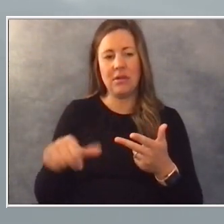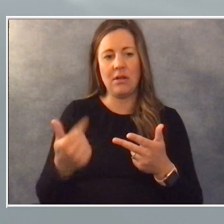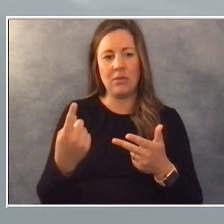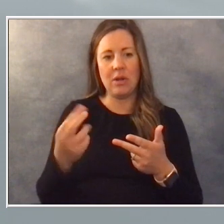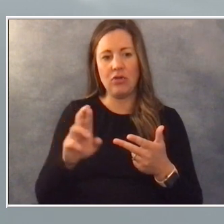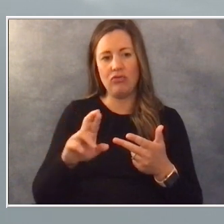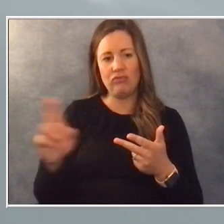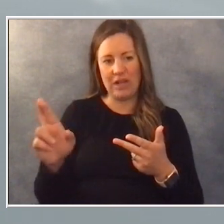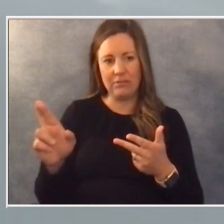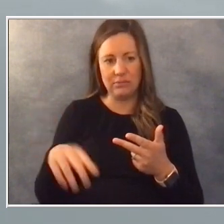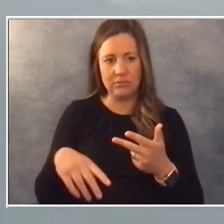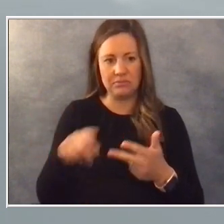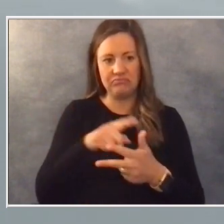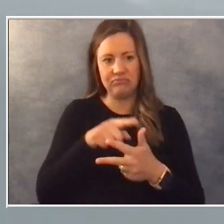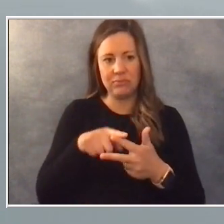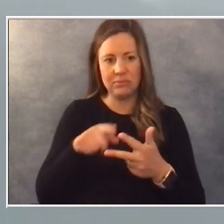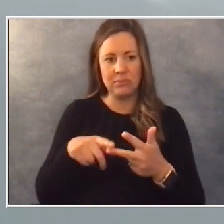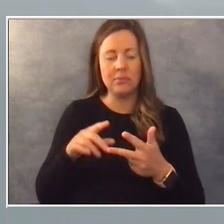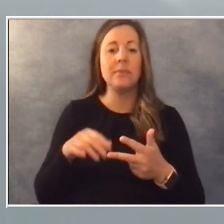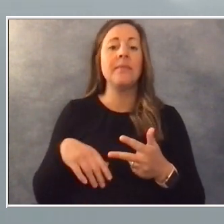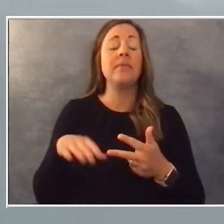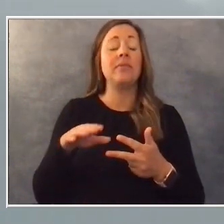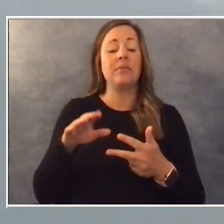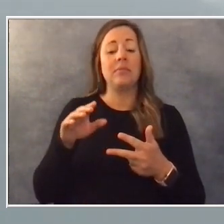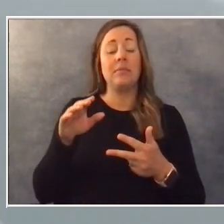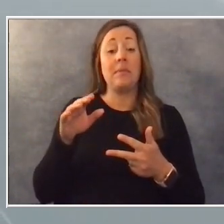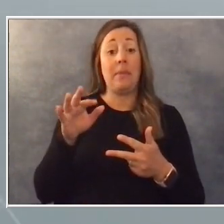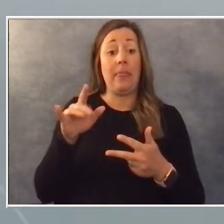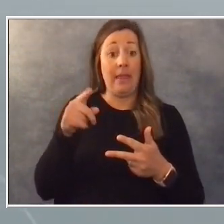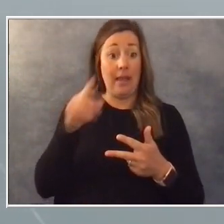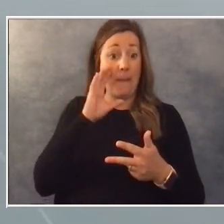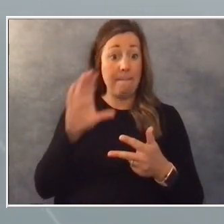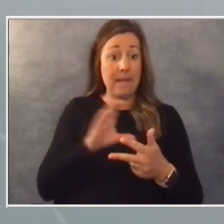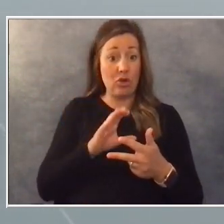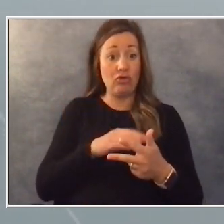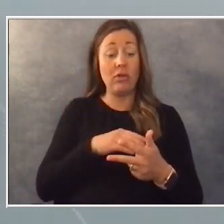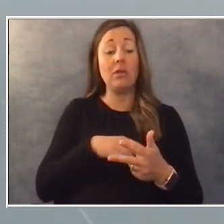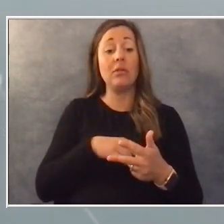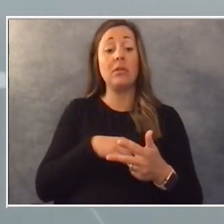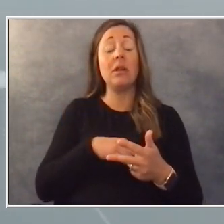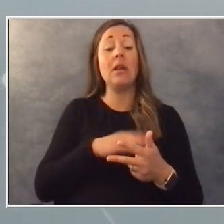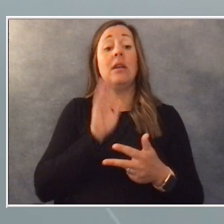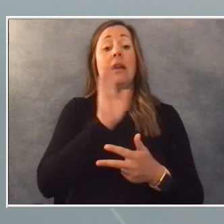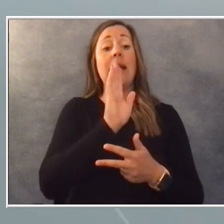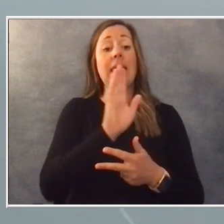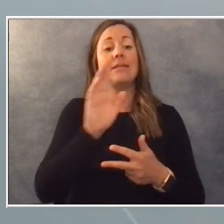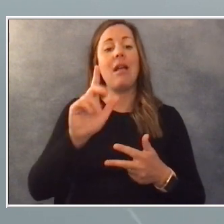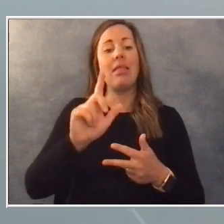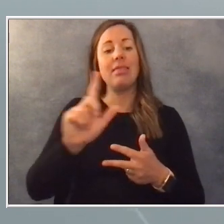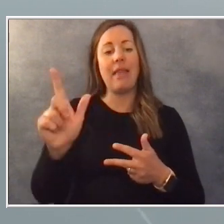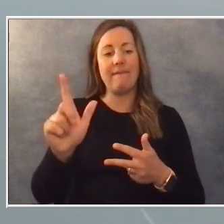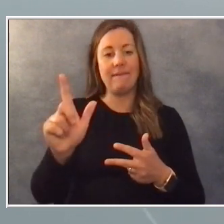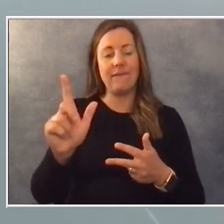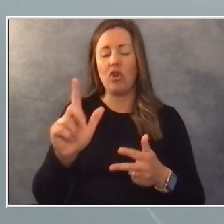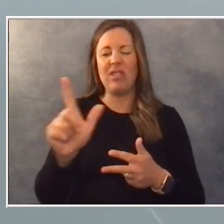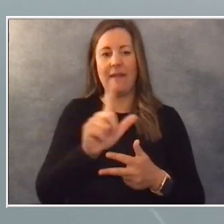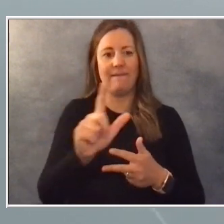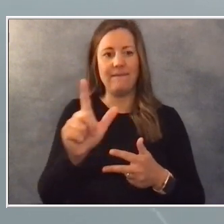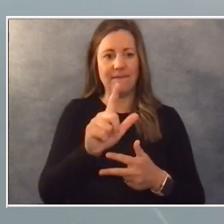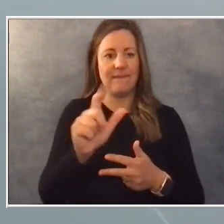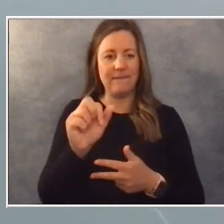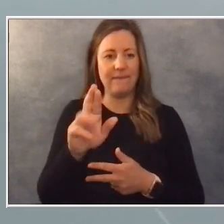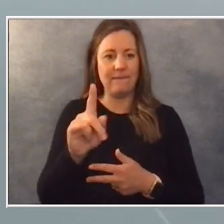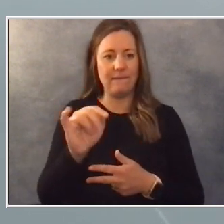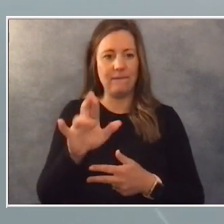artery. So this is Dr. Kennedy's left coronary artery, his left anterior descending. The 2 little arrows at the top